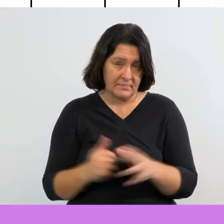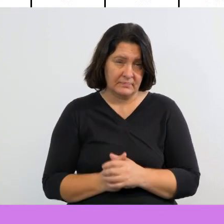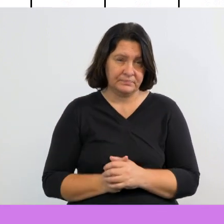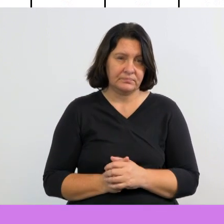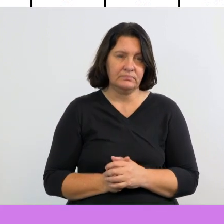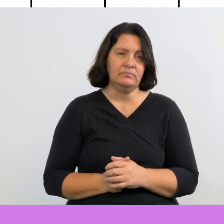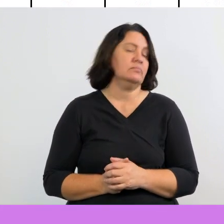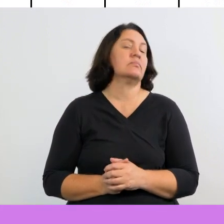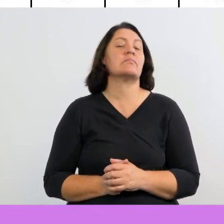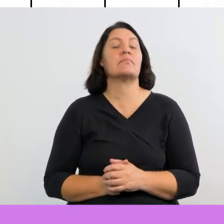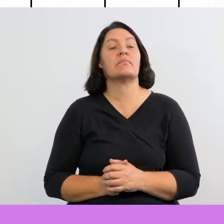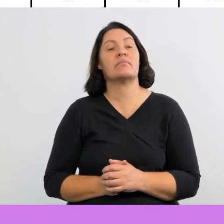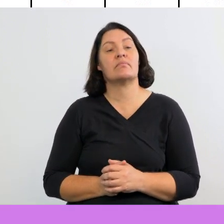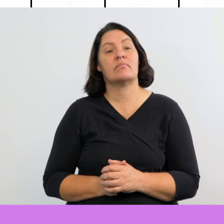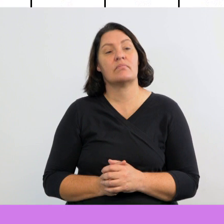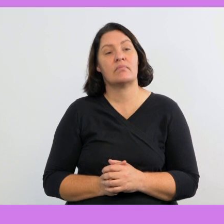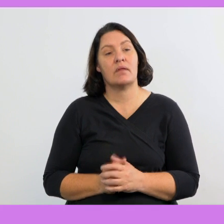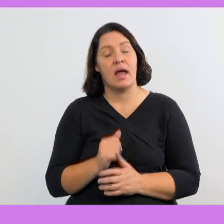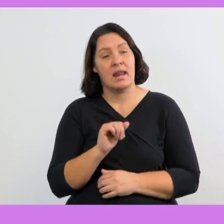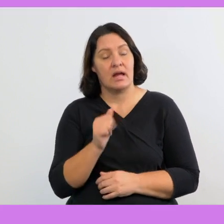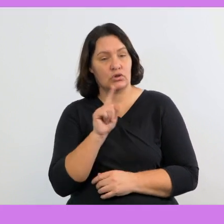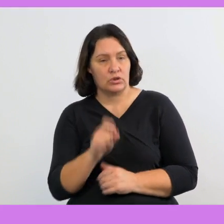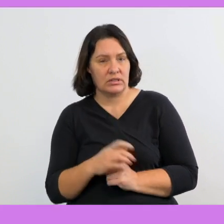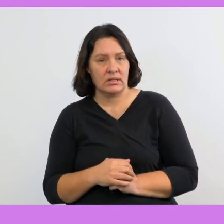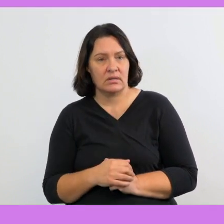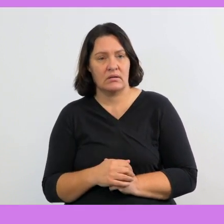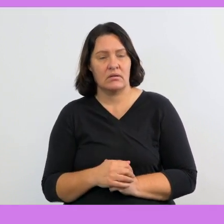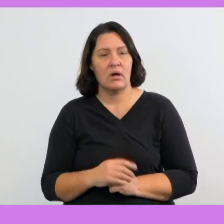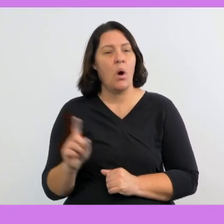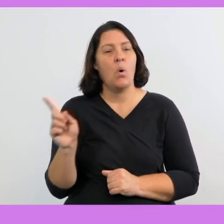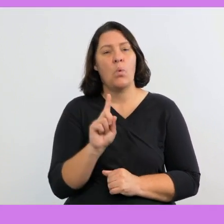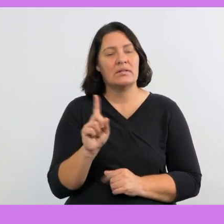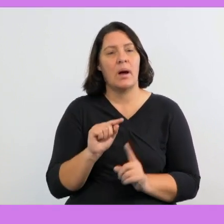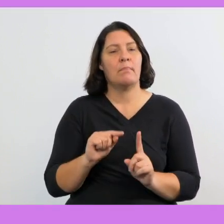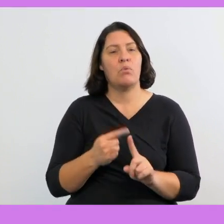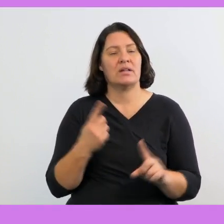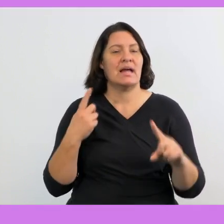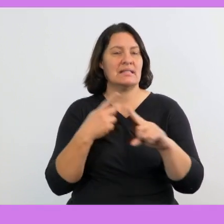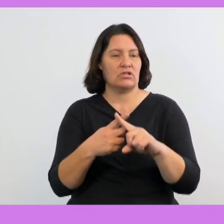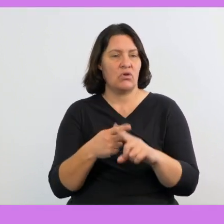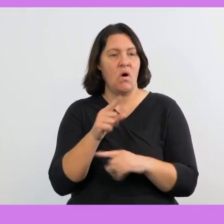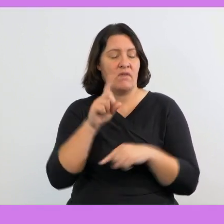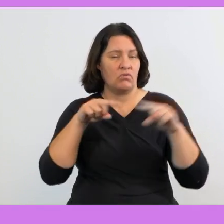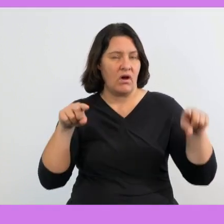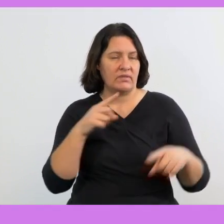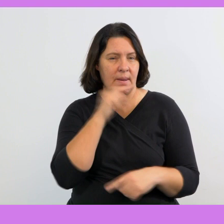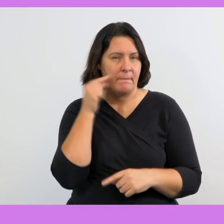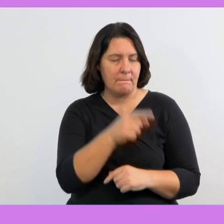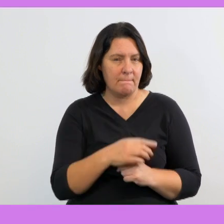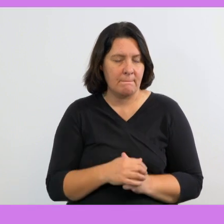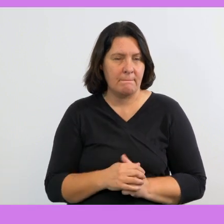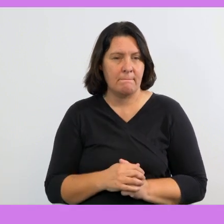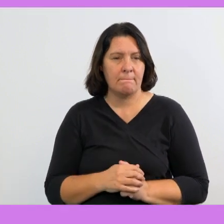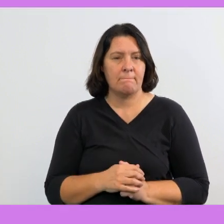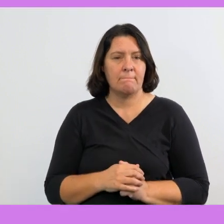clear to you. So I drew the graph there. Then the next question, we are saying, what is the point of intersection on this graph